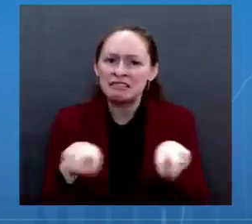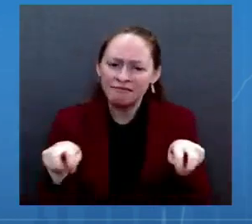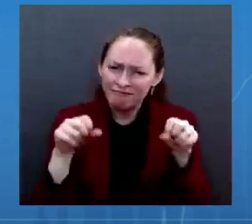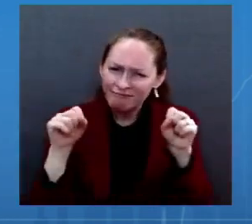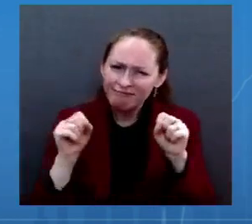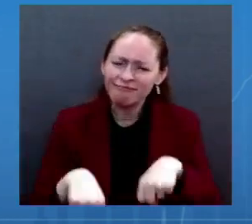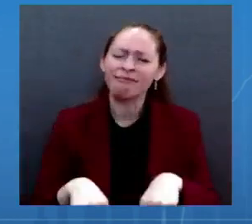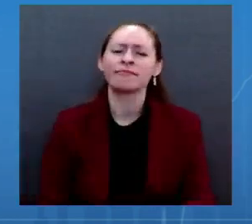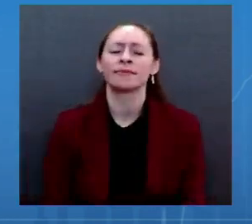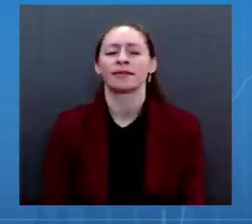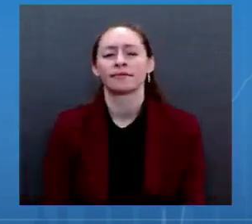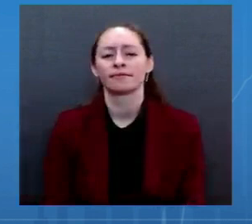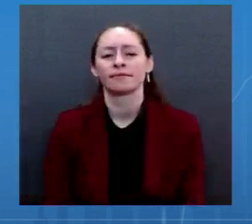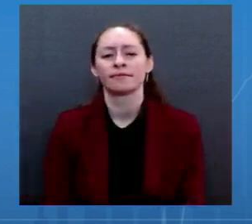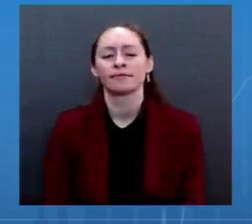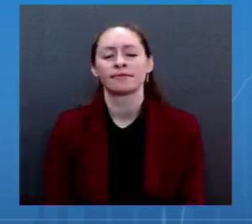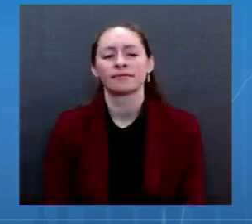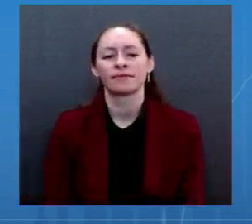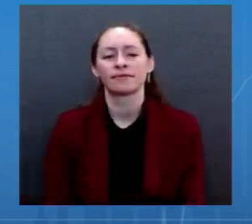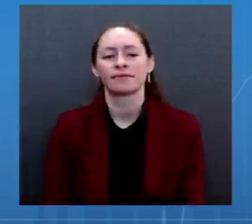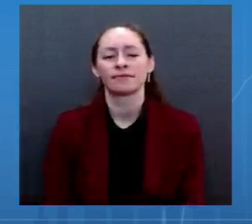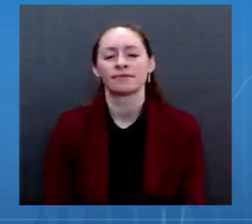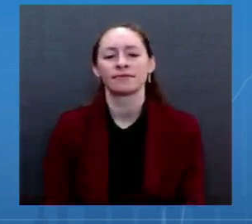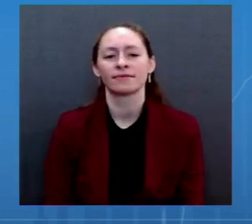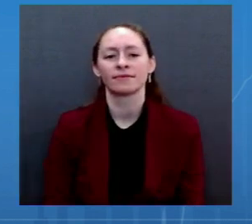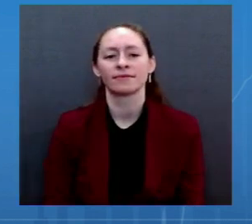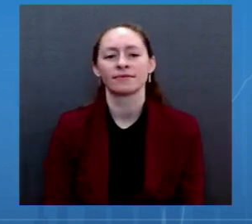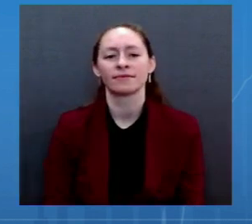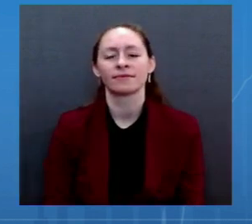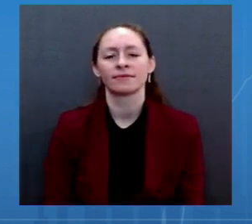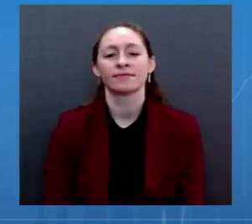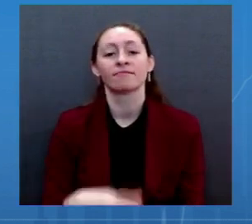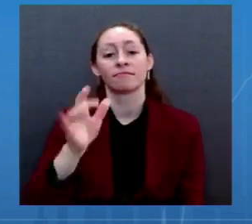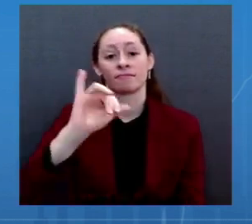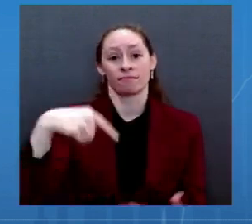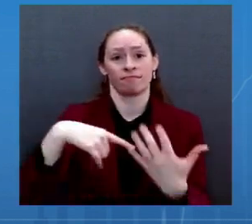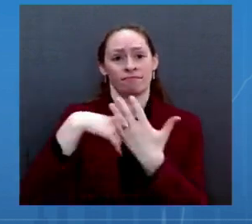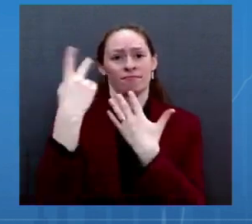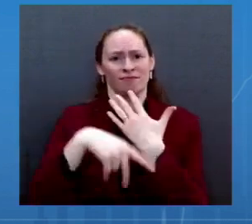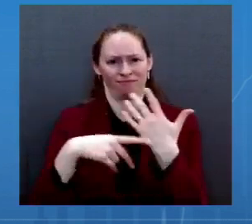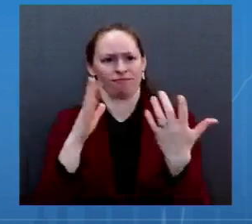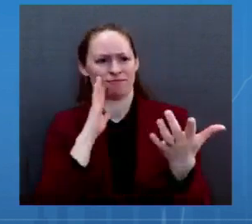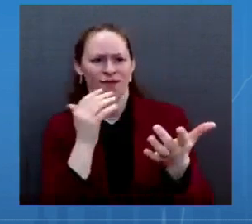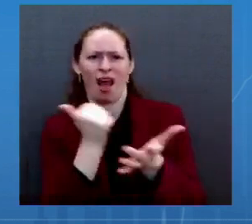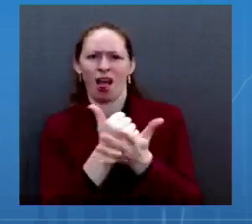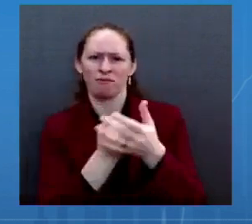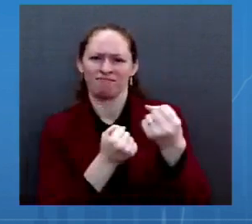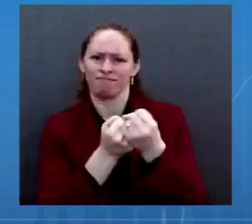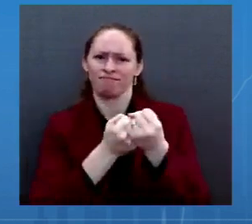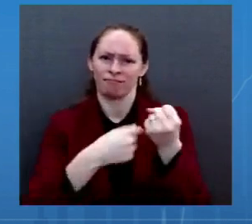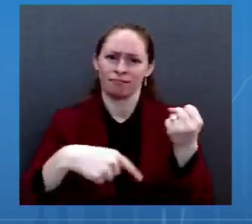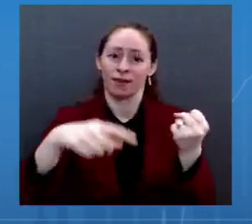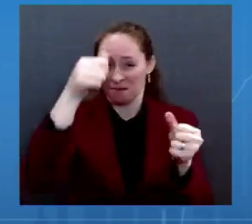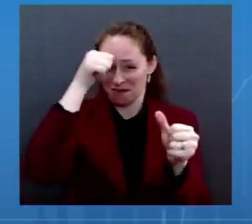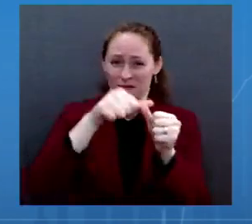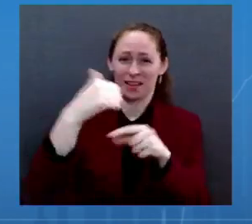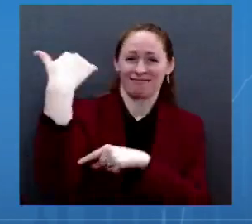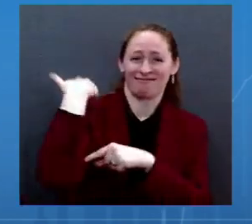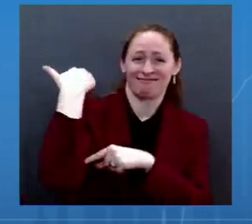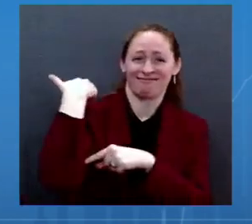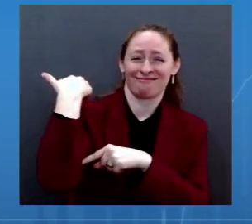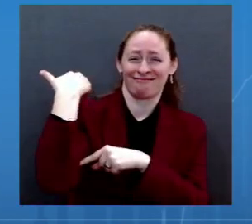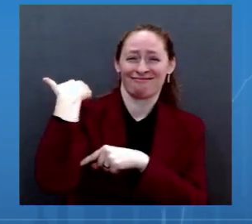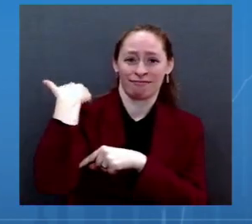teachers are vaccinated and now eligible for boosters. And all kids ages 5 and older are eligible